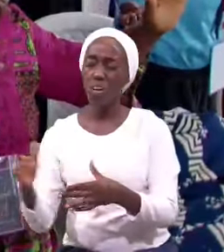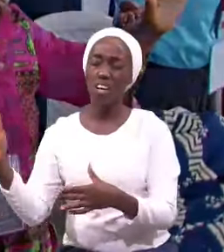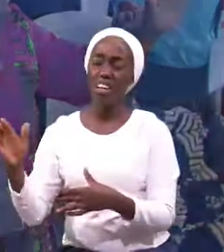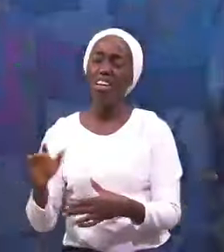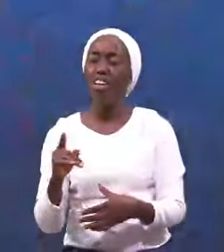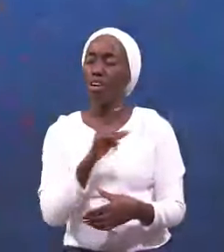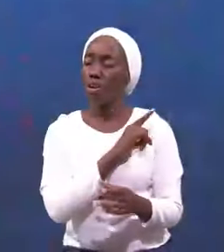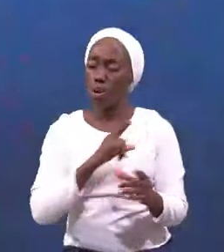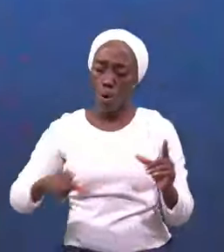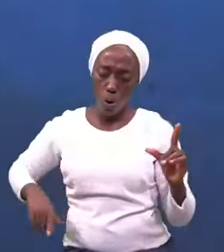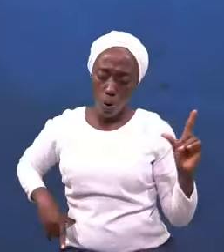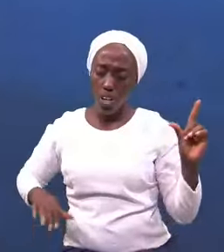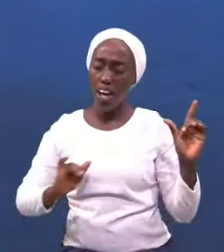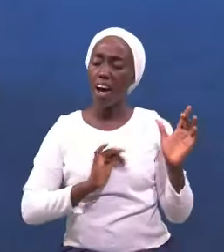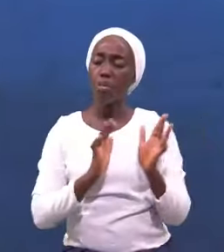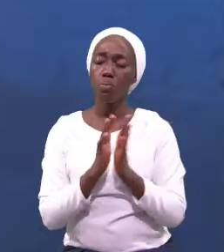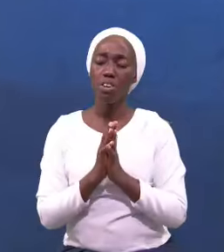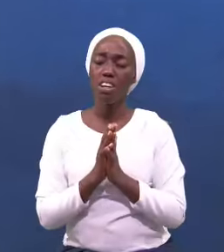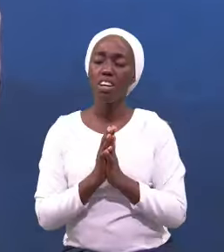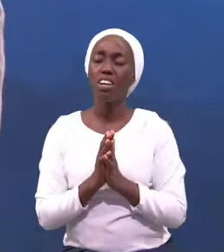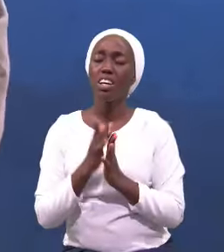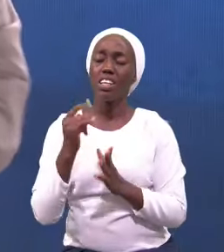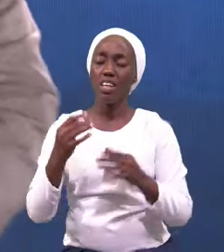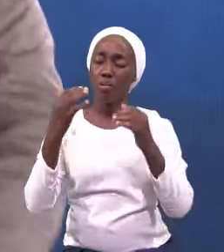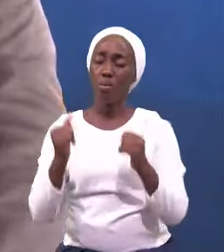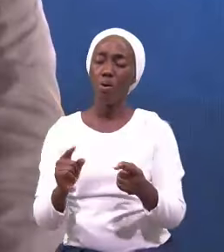pray the power to heal